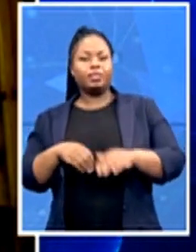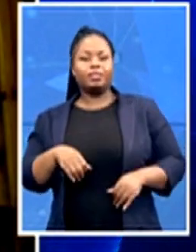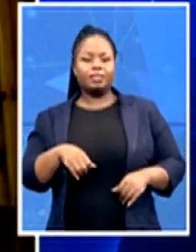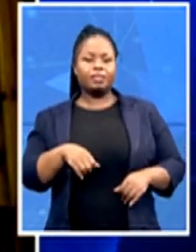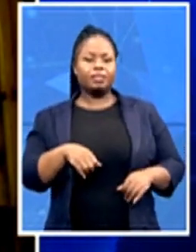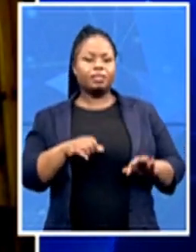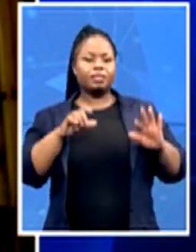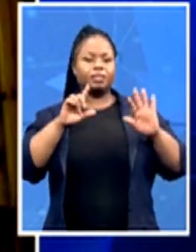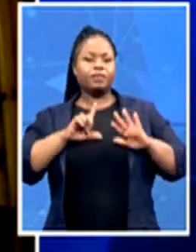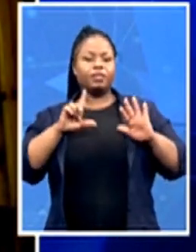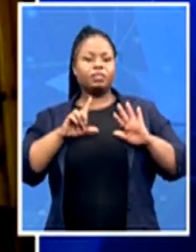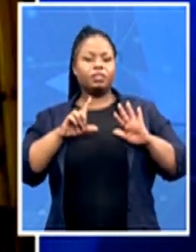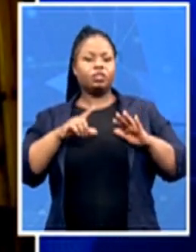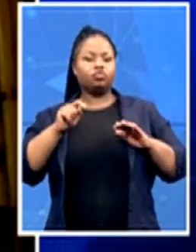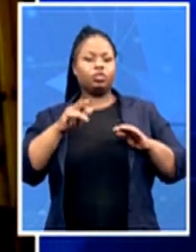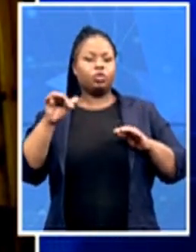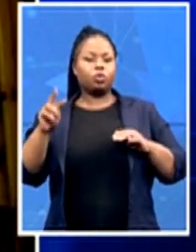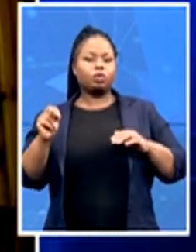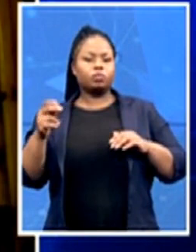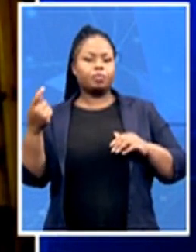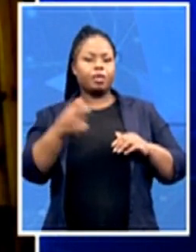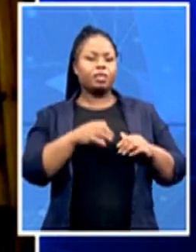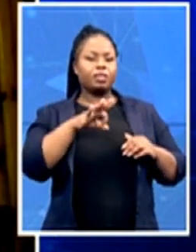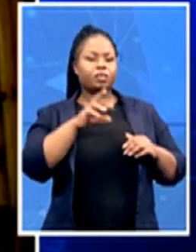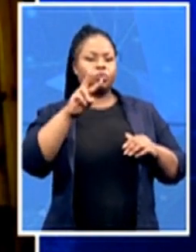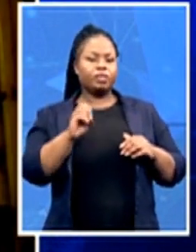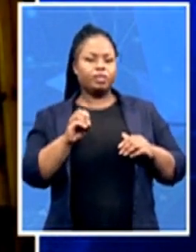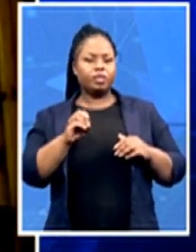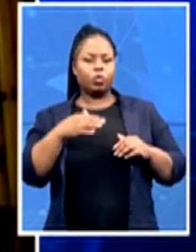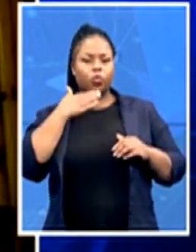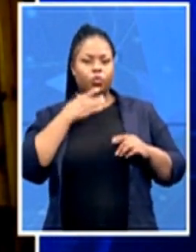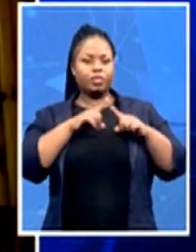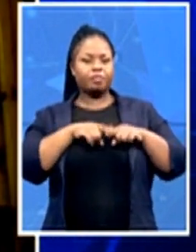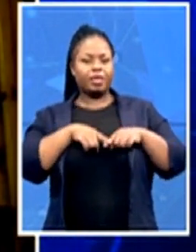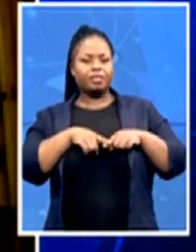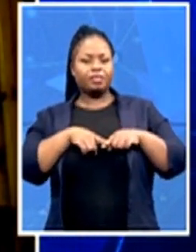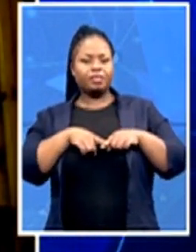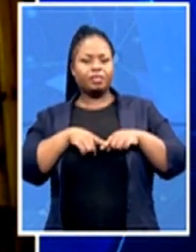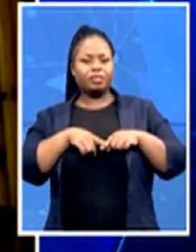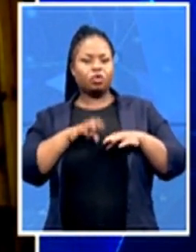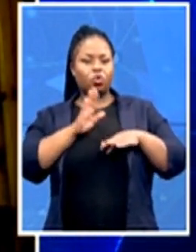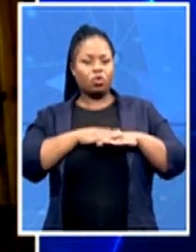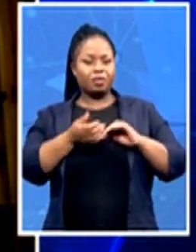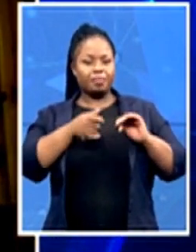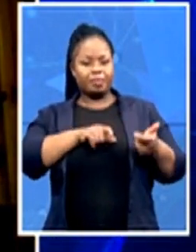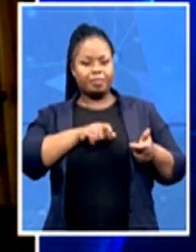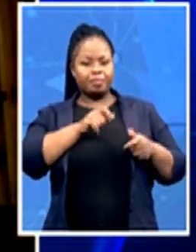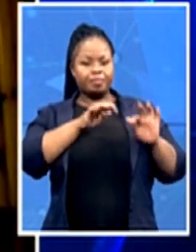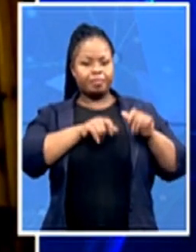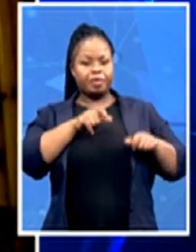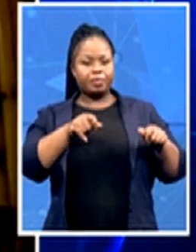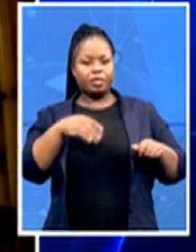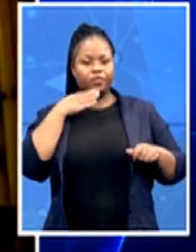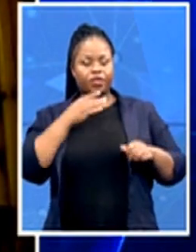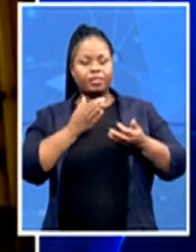claimants who are dependents of the deceased minors. And then the remaining figures were compensated to the injured and arrested. But we still contend